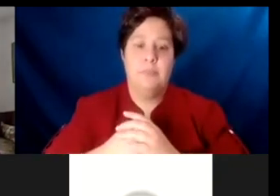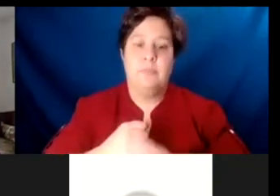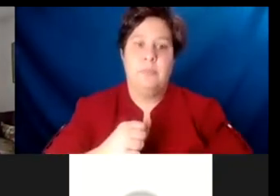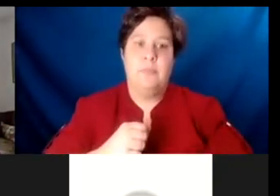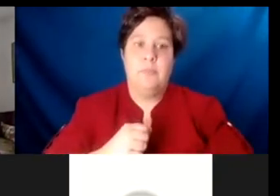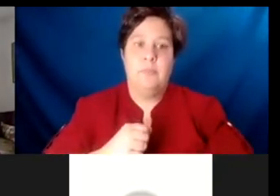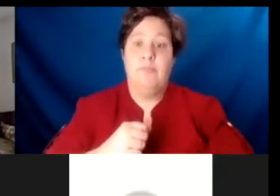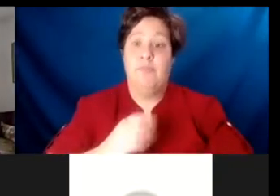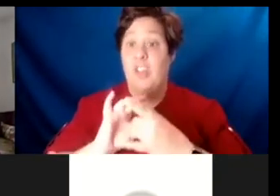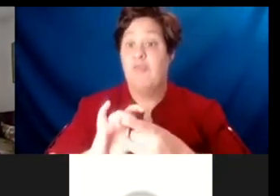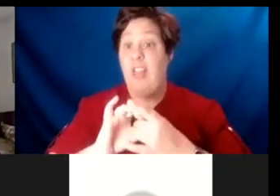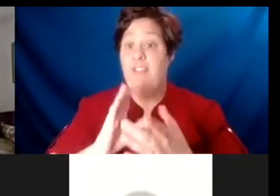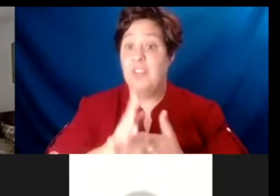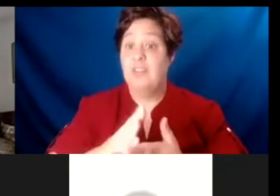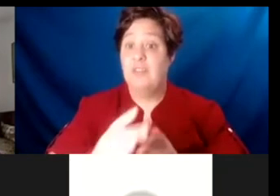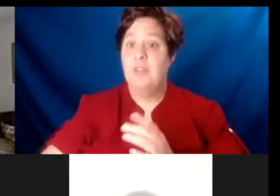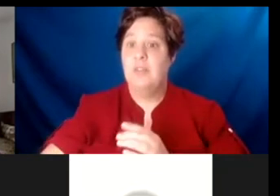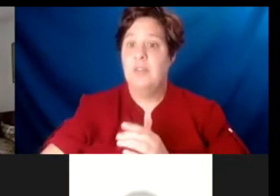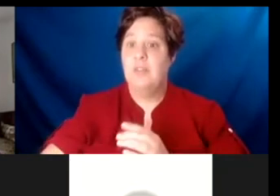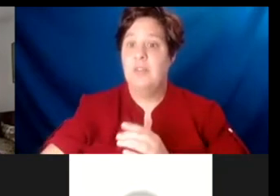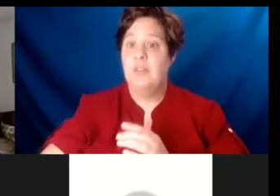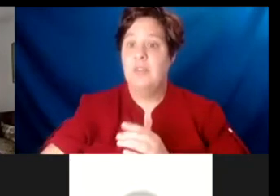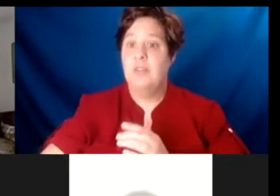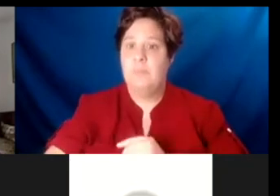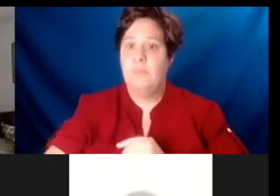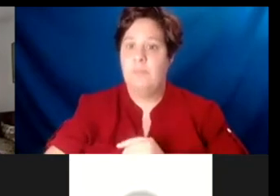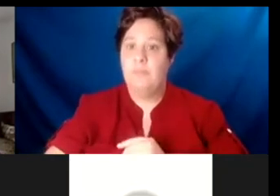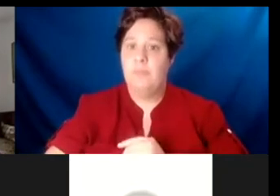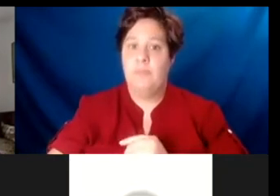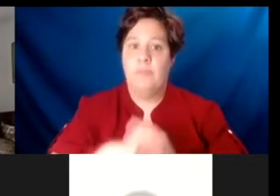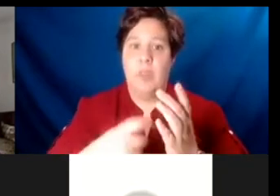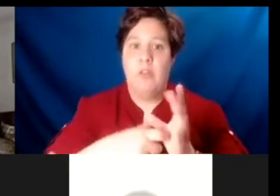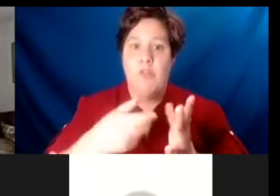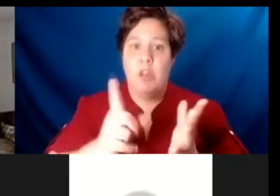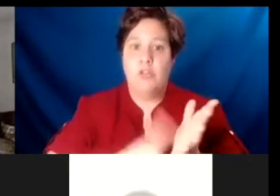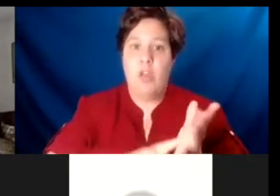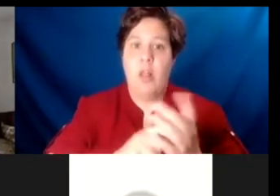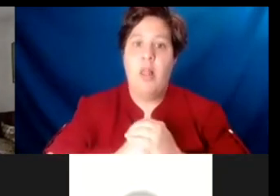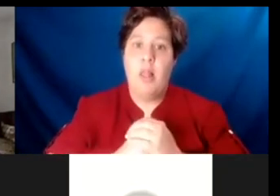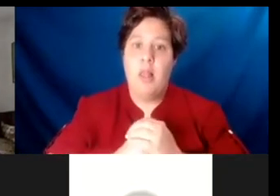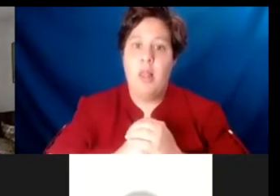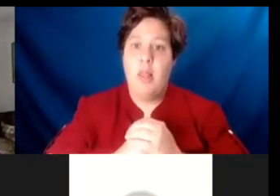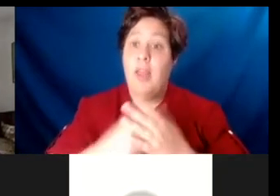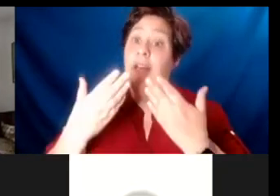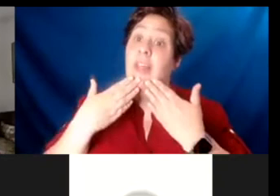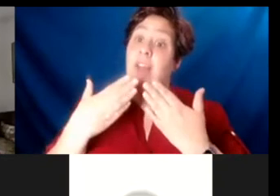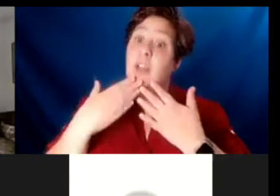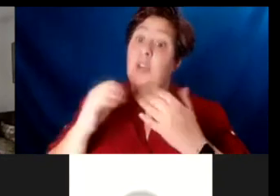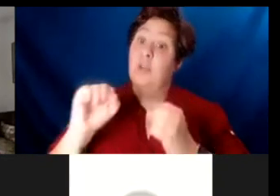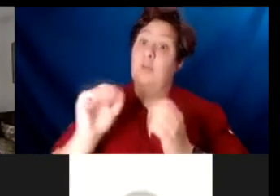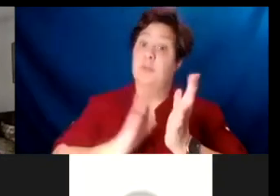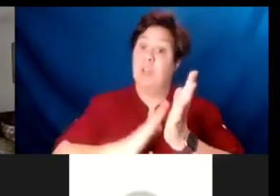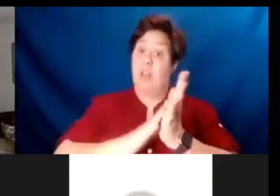absolutely relevant. And yeah, Rachel, do you want to add something? Well, just thank you, Michelle.